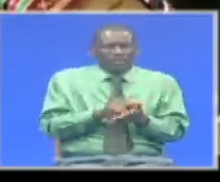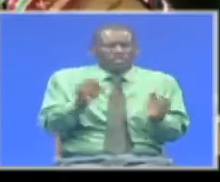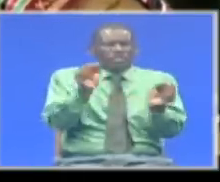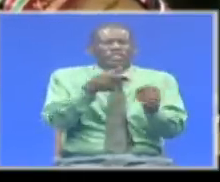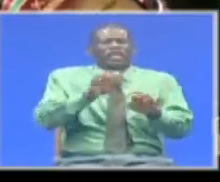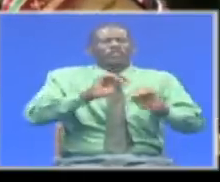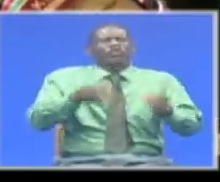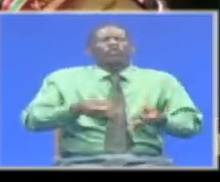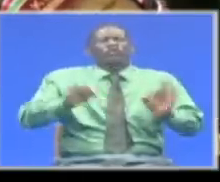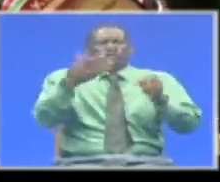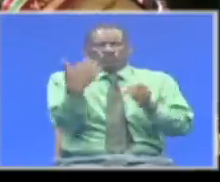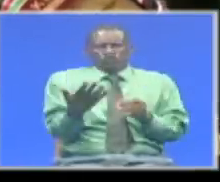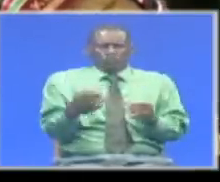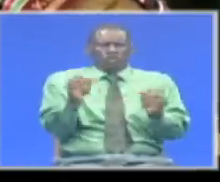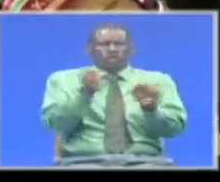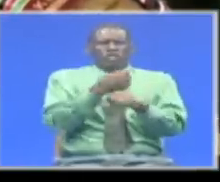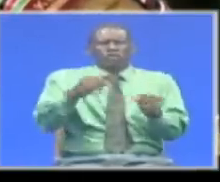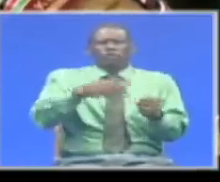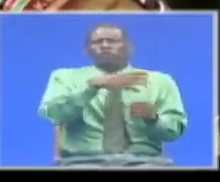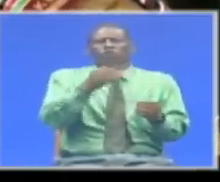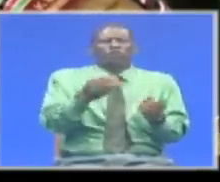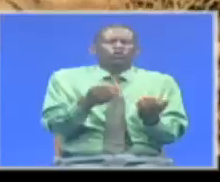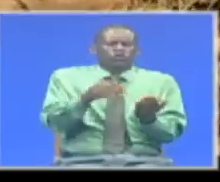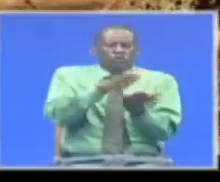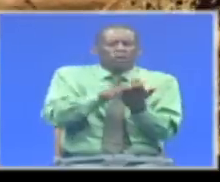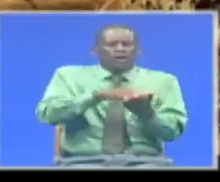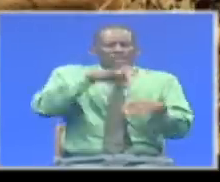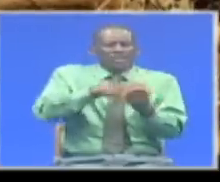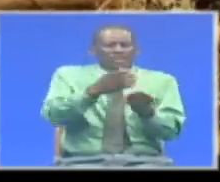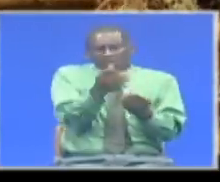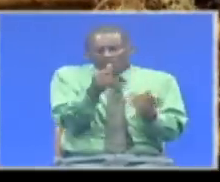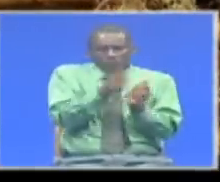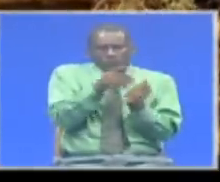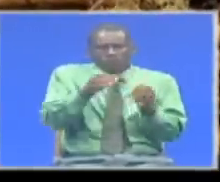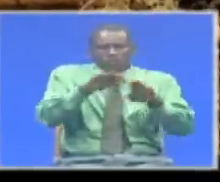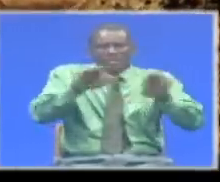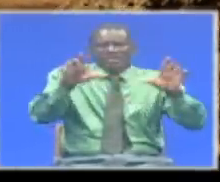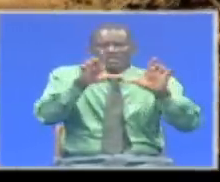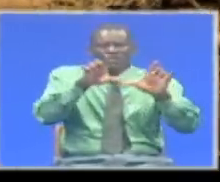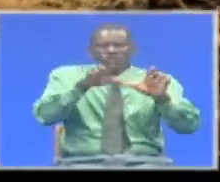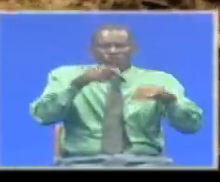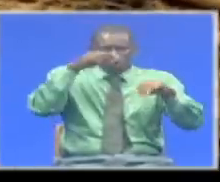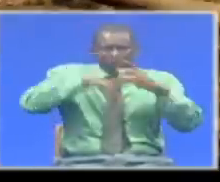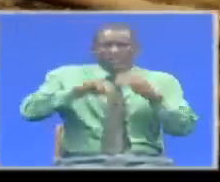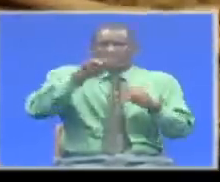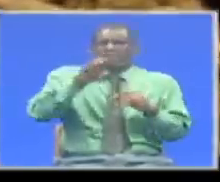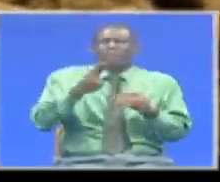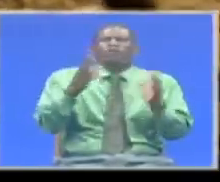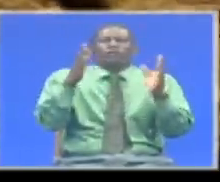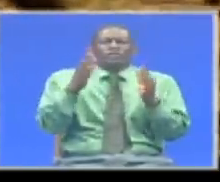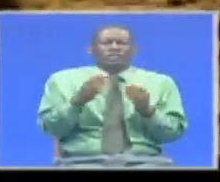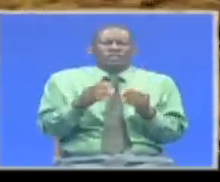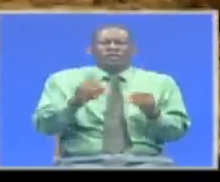documents. Yeah, you cannot go to the bank and borrow money using those title deeds. But a report by the Ministry of